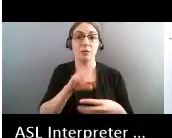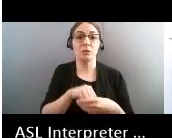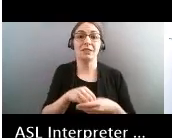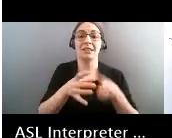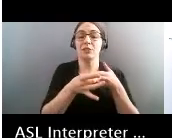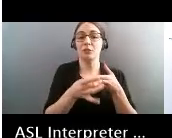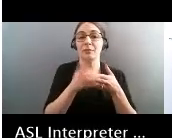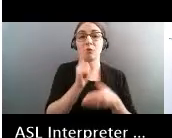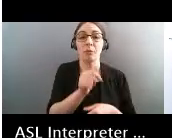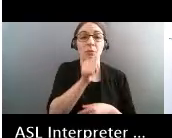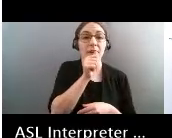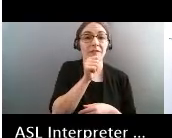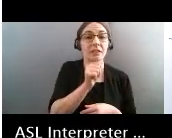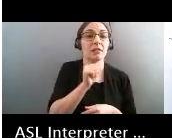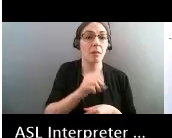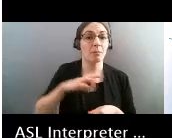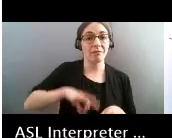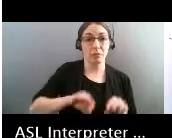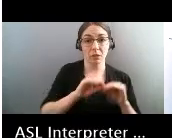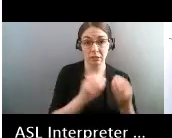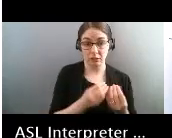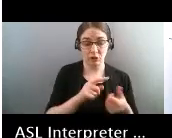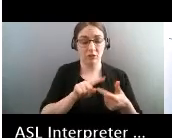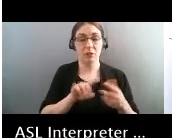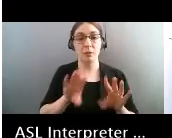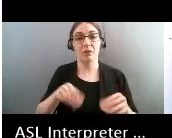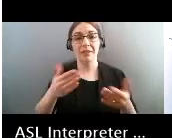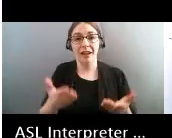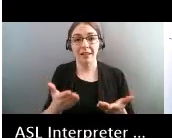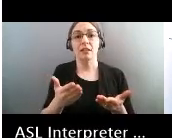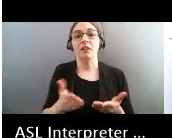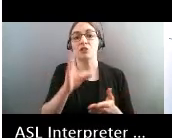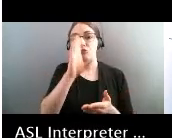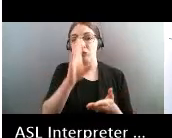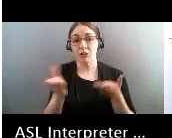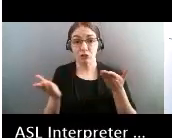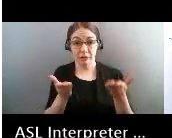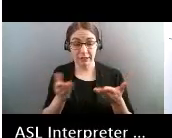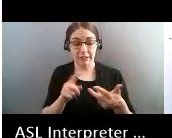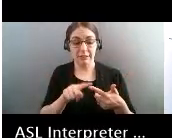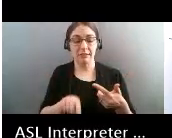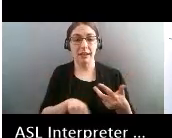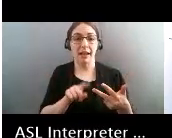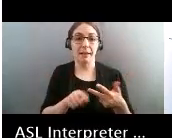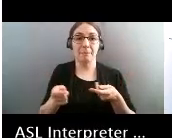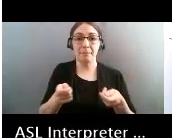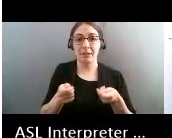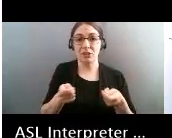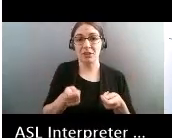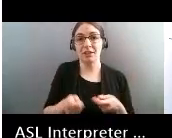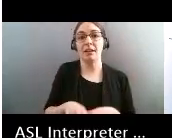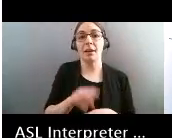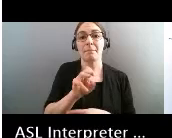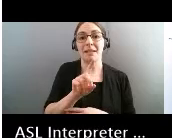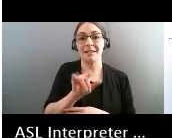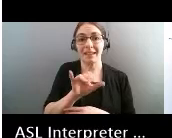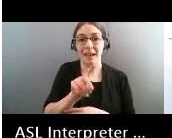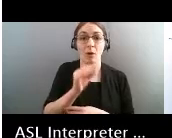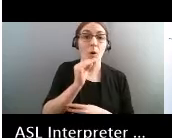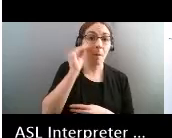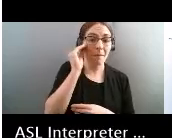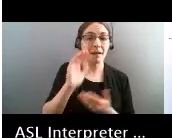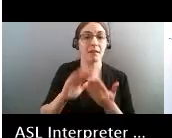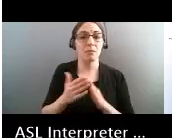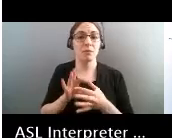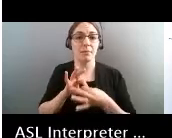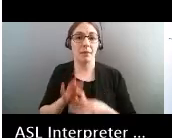private nonprofits, delivering direct services, and managing Medicaid home and community-based programs. 14